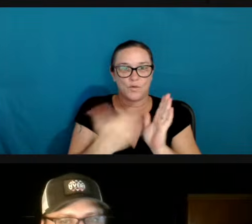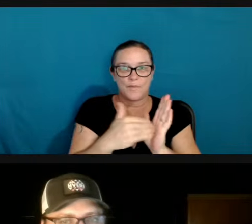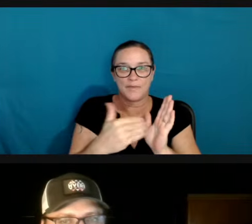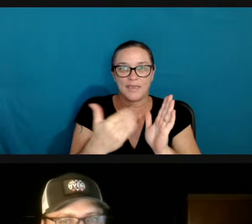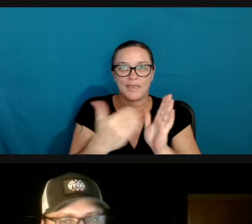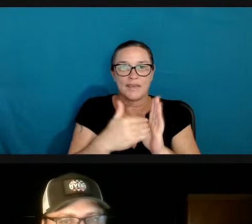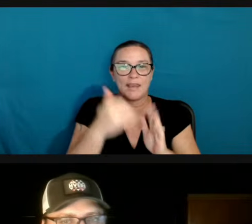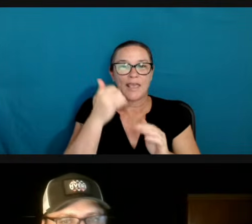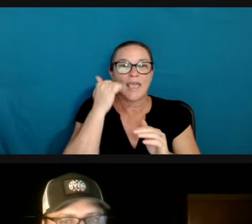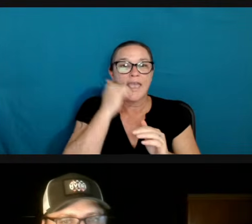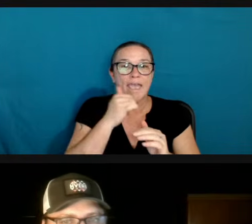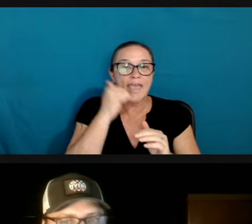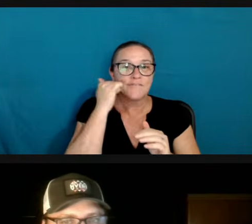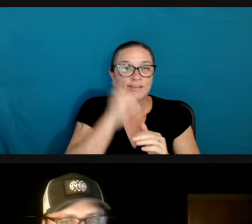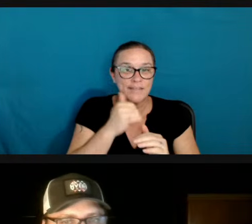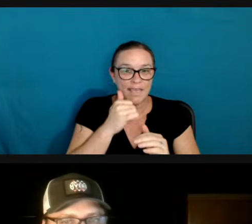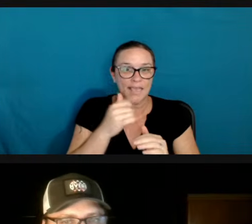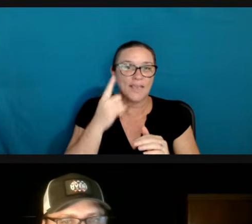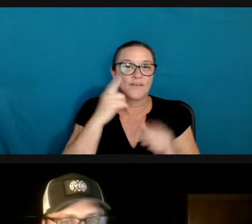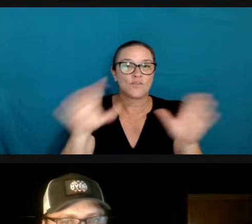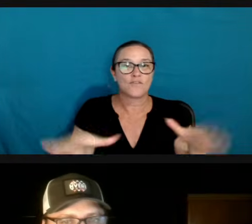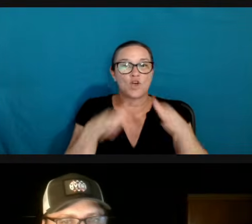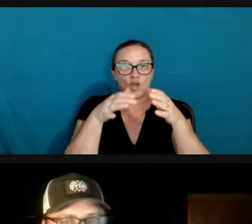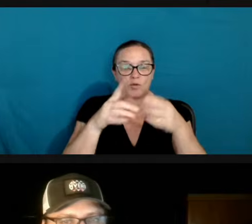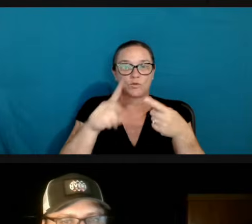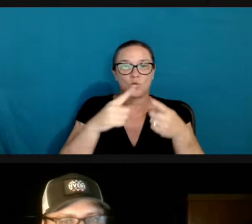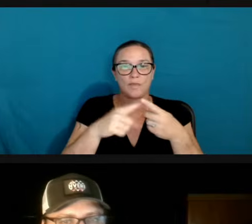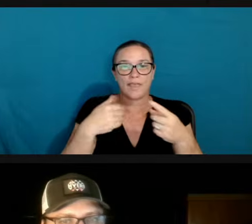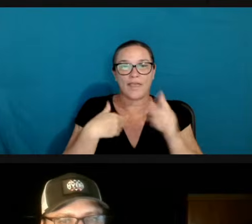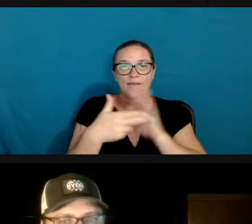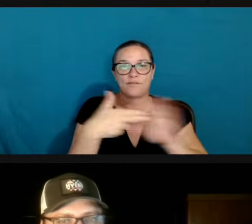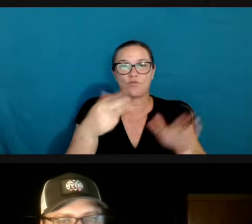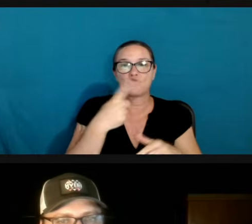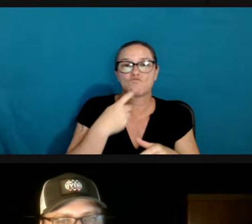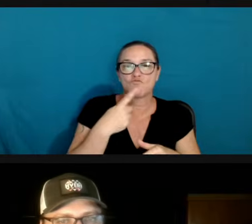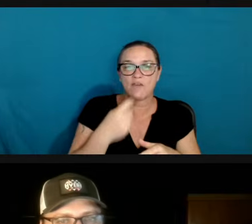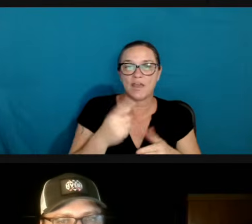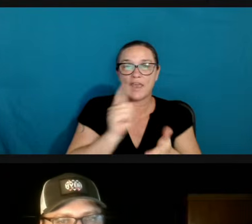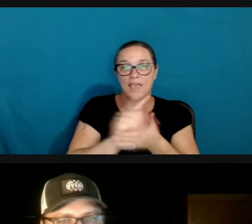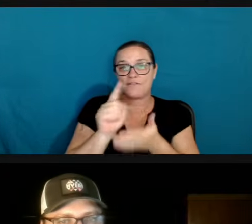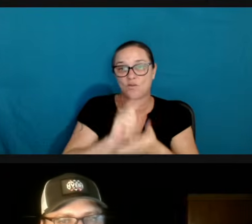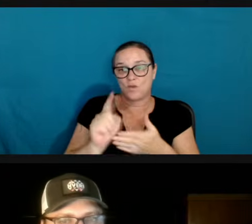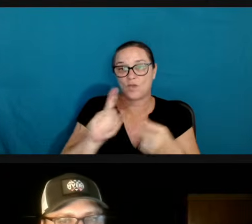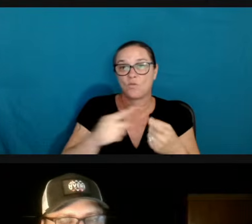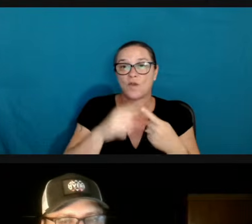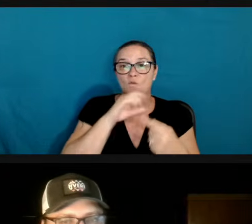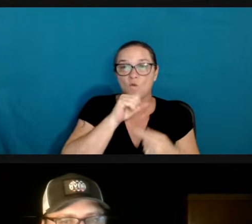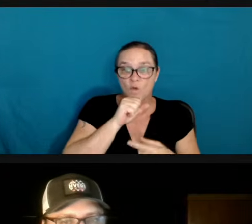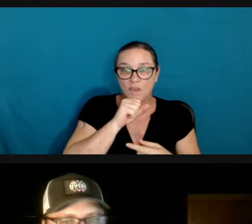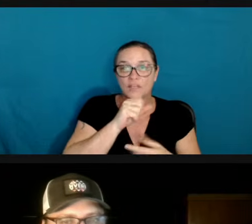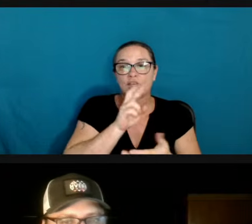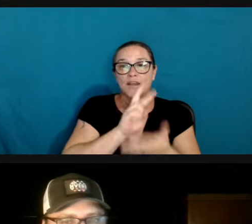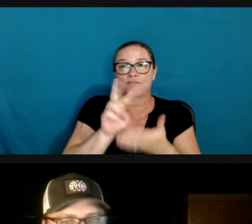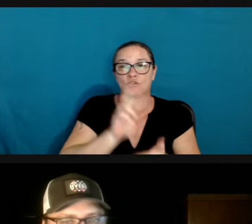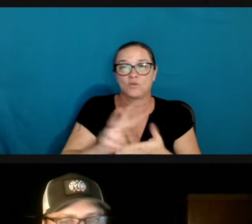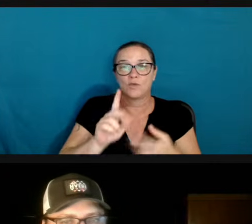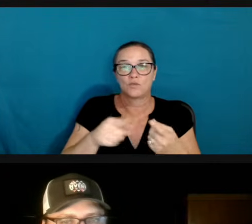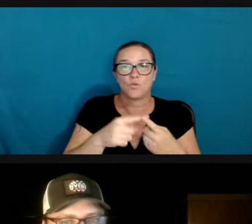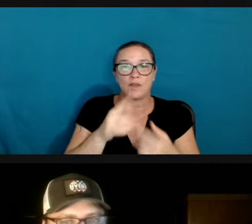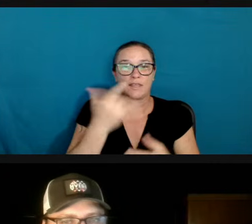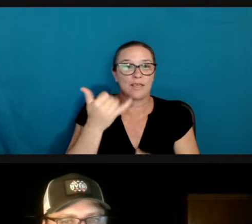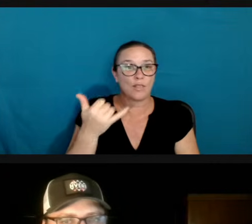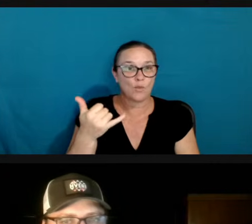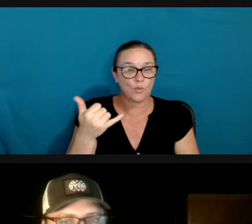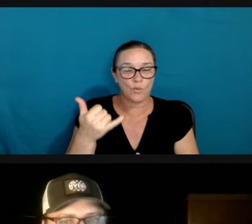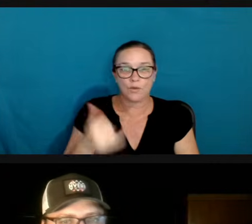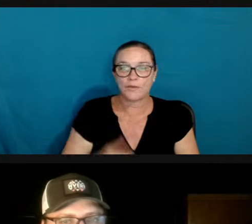every week or every day for volcanoes at red, every week for volcanoes at orange, and every 2 weeks for volcanoes at yellow. So we